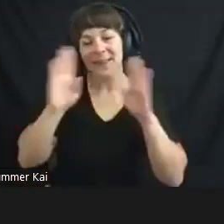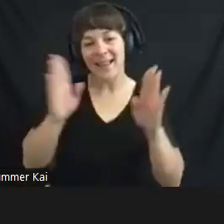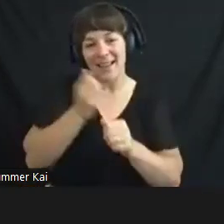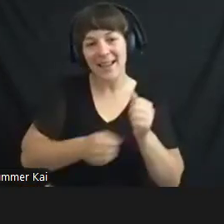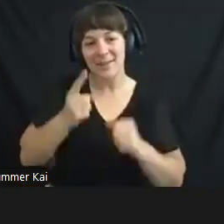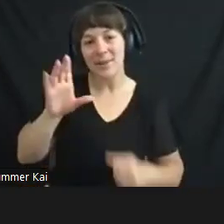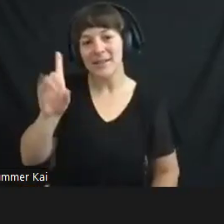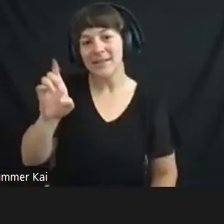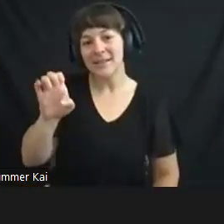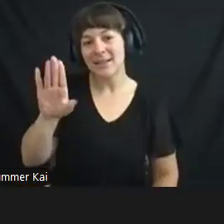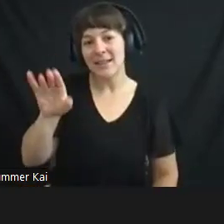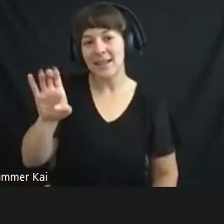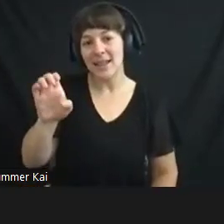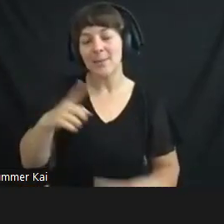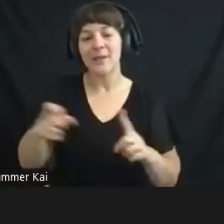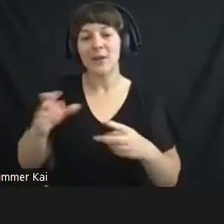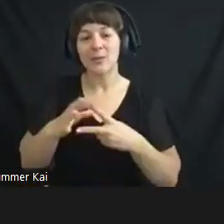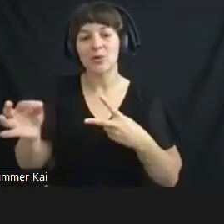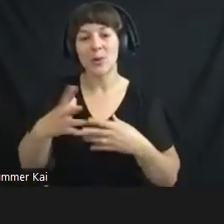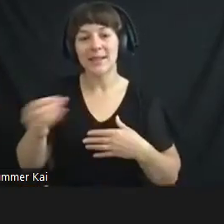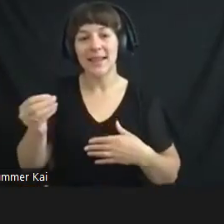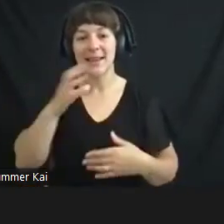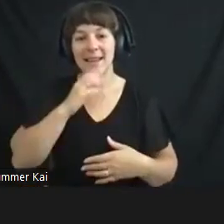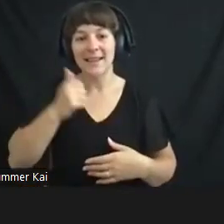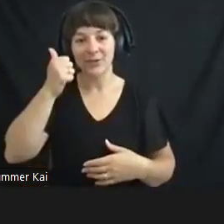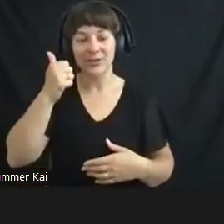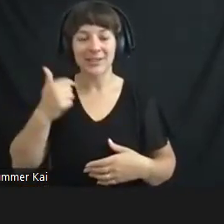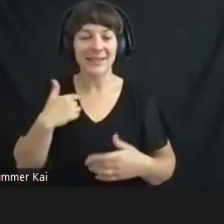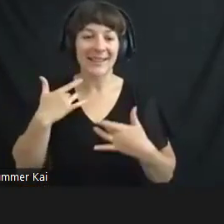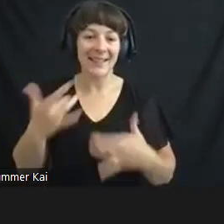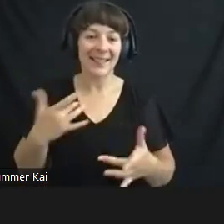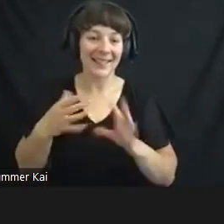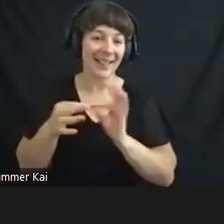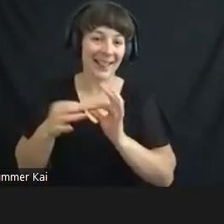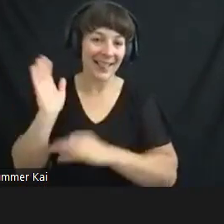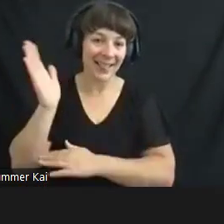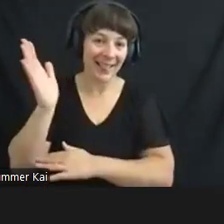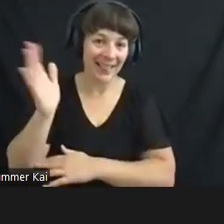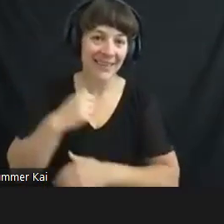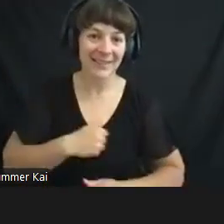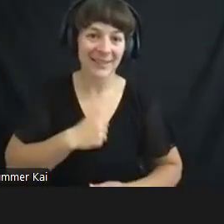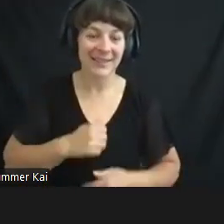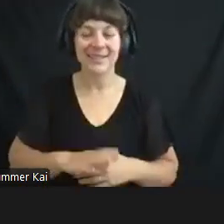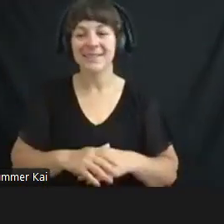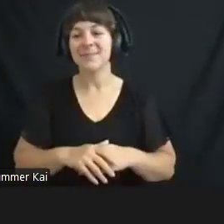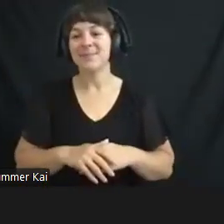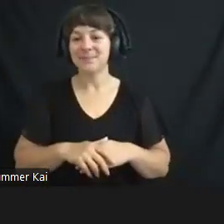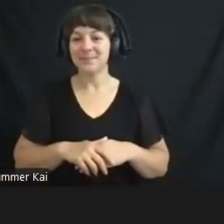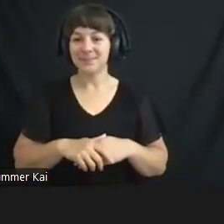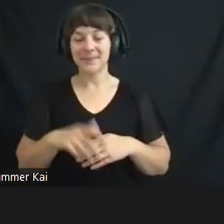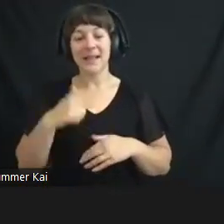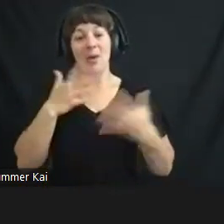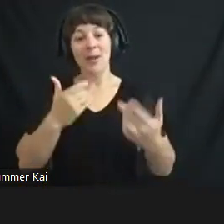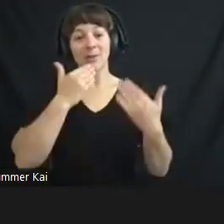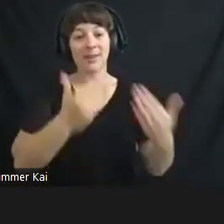Debbie Toth again from Choice and Aging, the most prolific speaker in this meeting today. Sorry. I want to thank